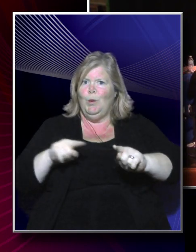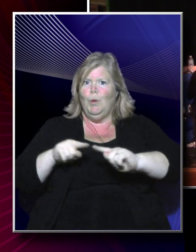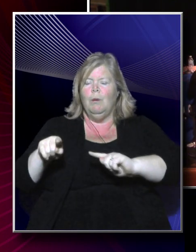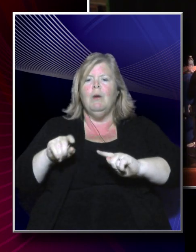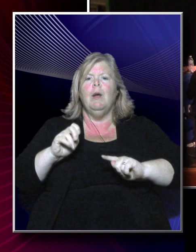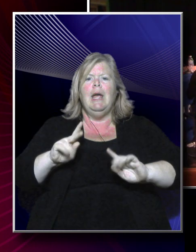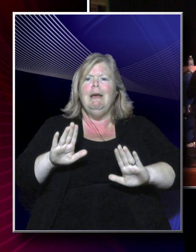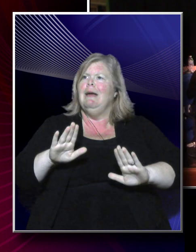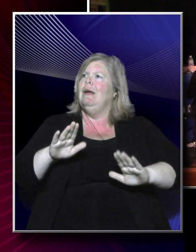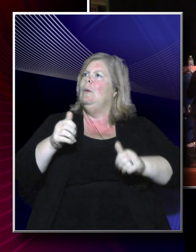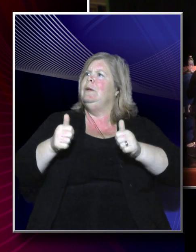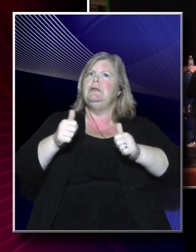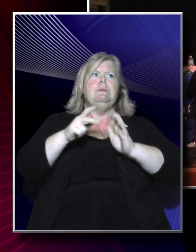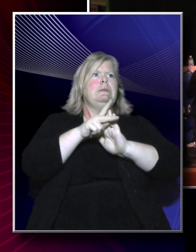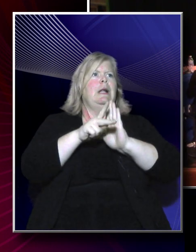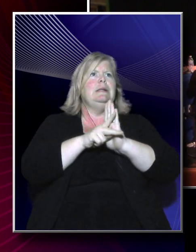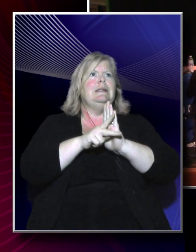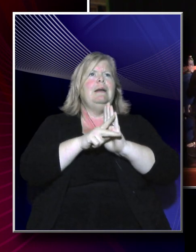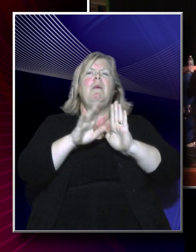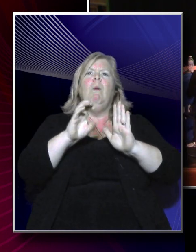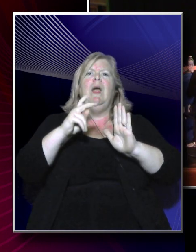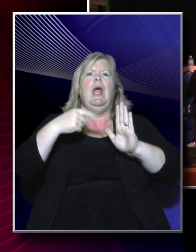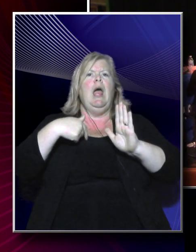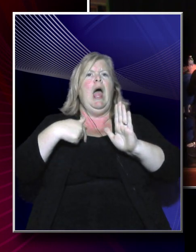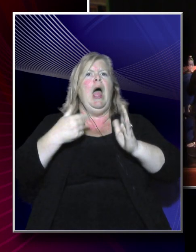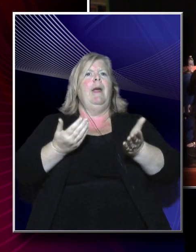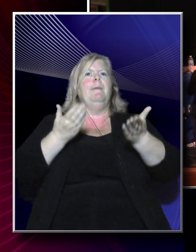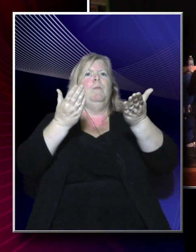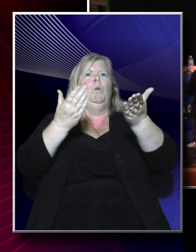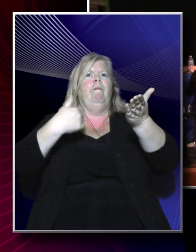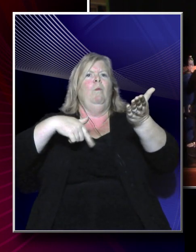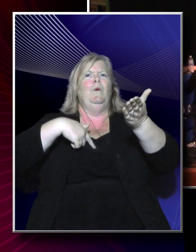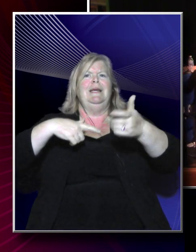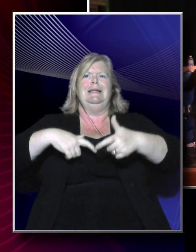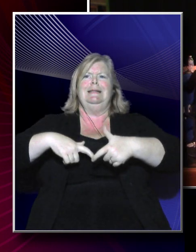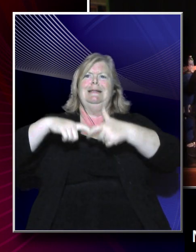not sure which policy it is, but I move that we suspend our